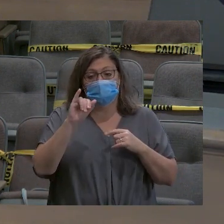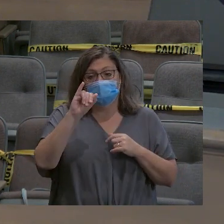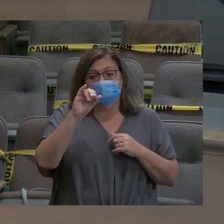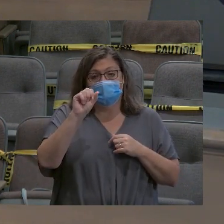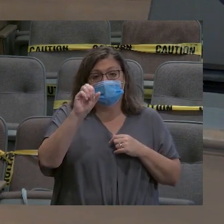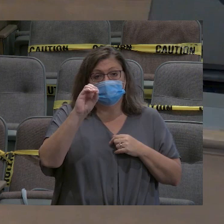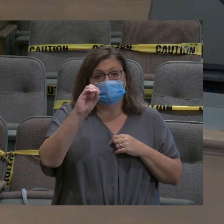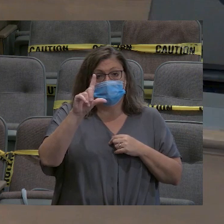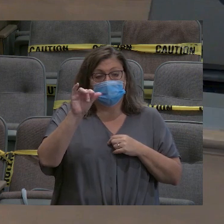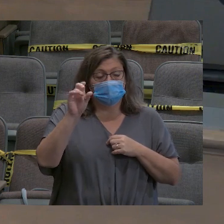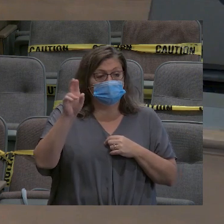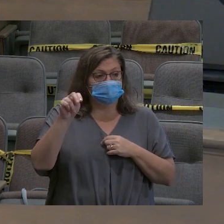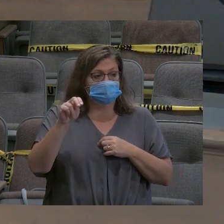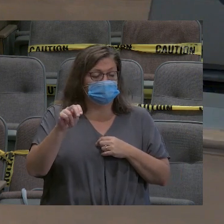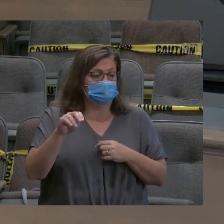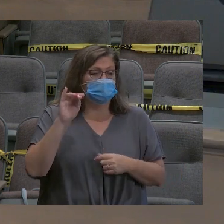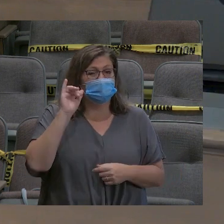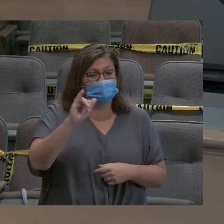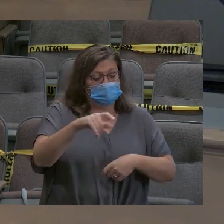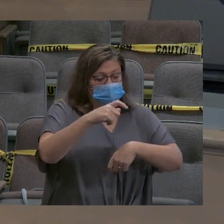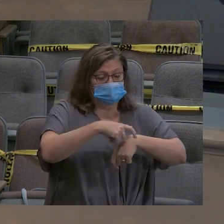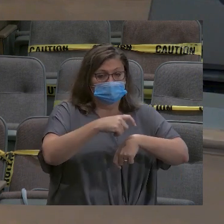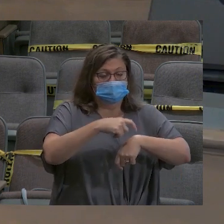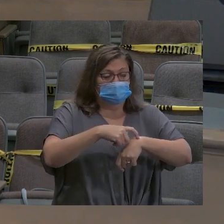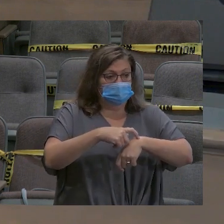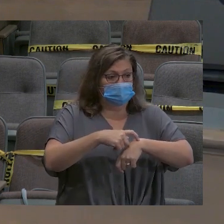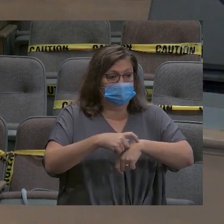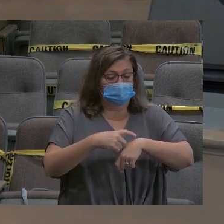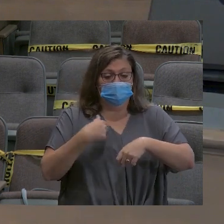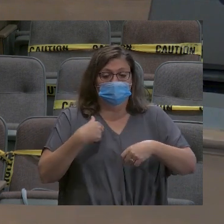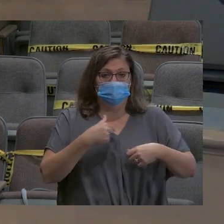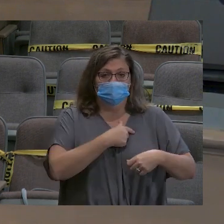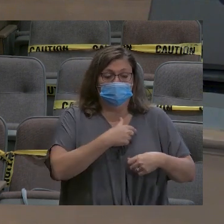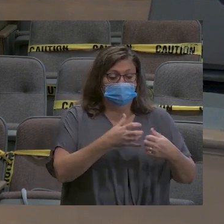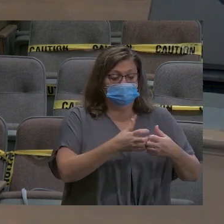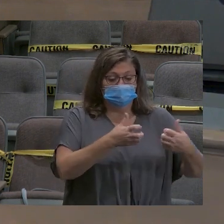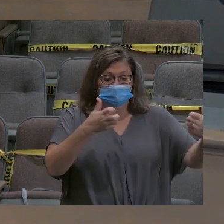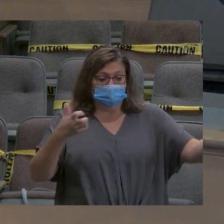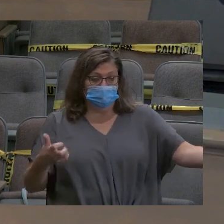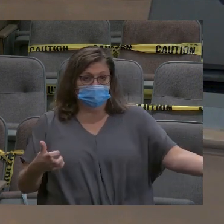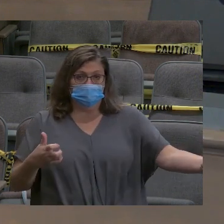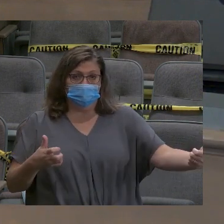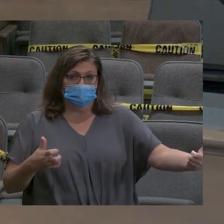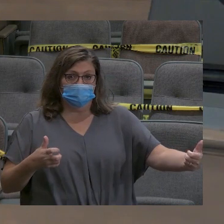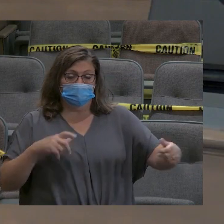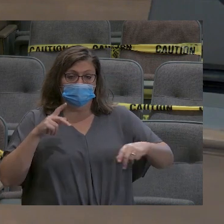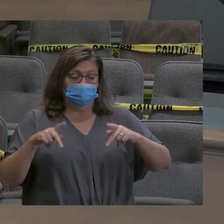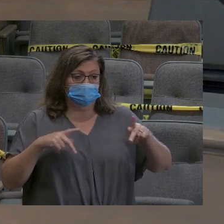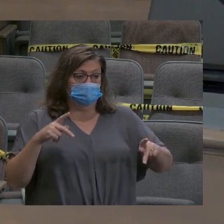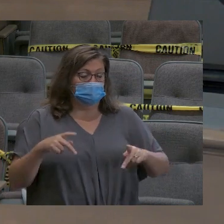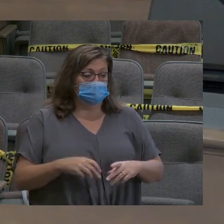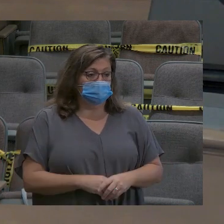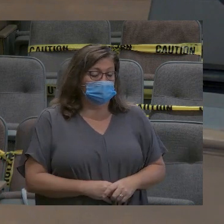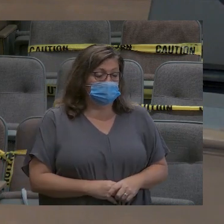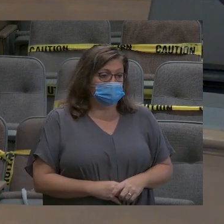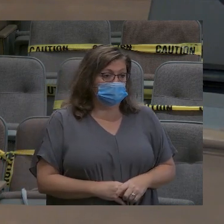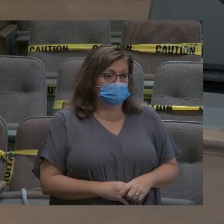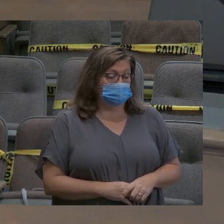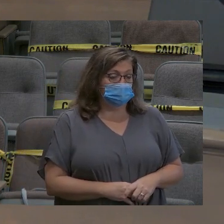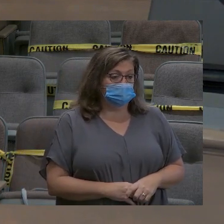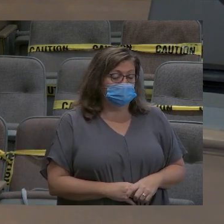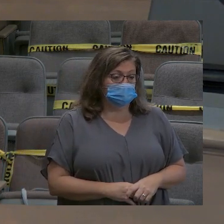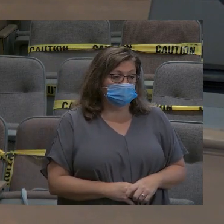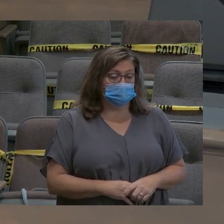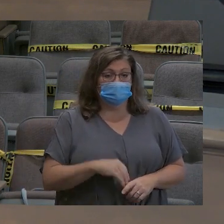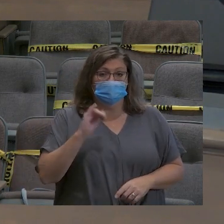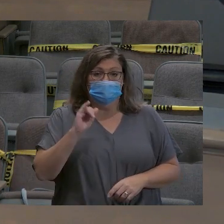basically is a period of time where we separate people, and isolation is for people who